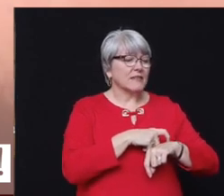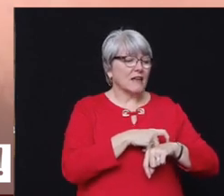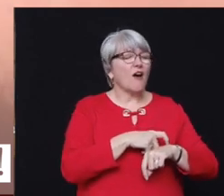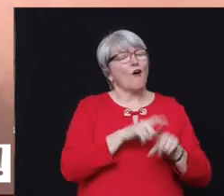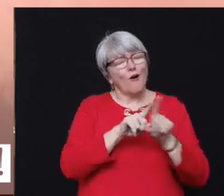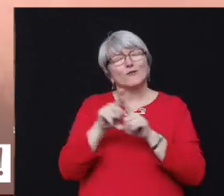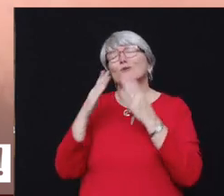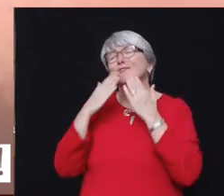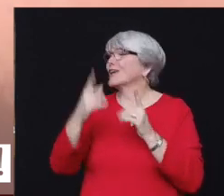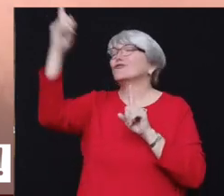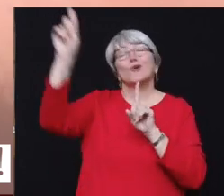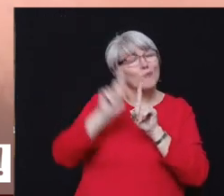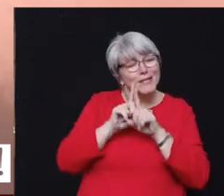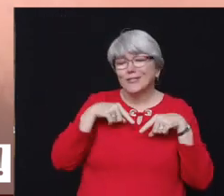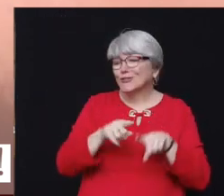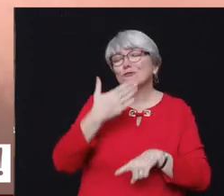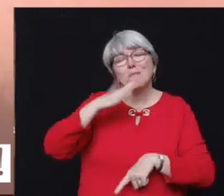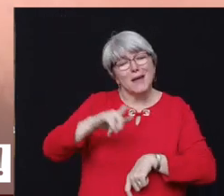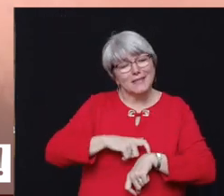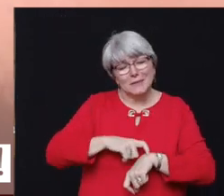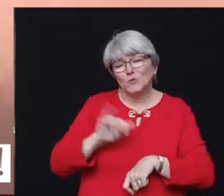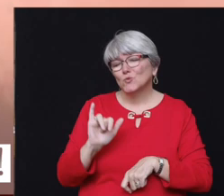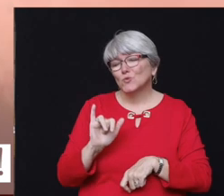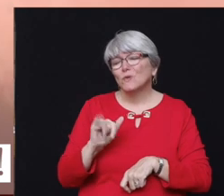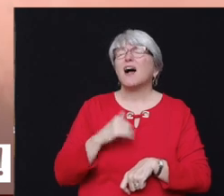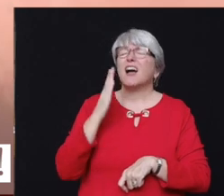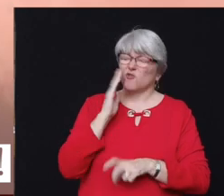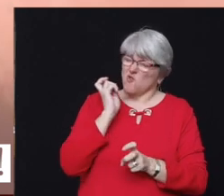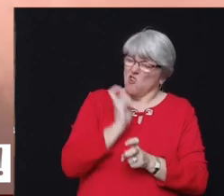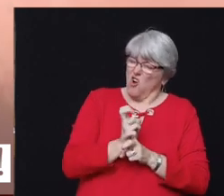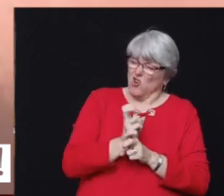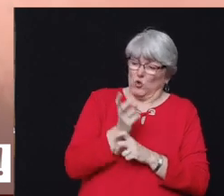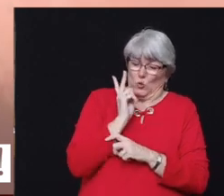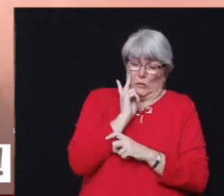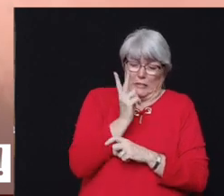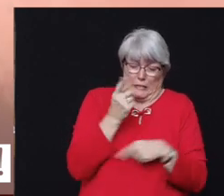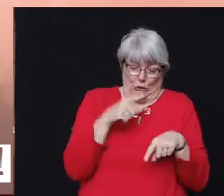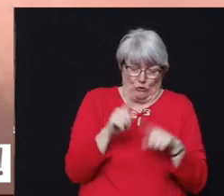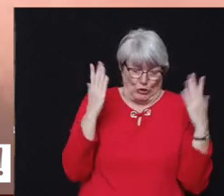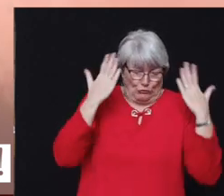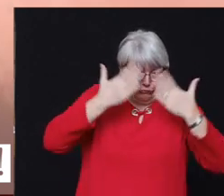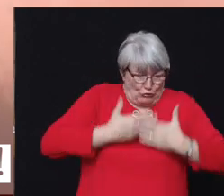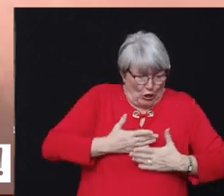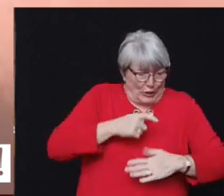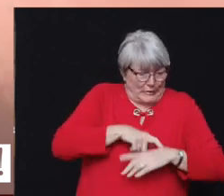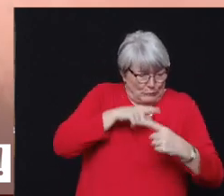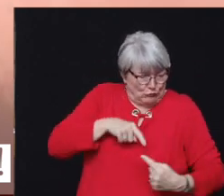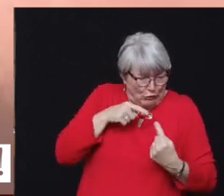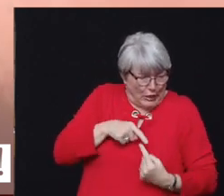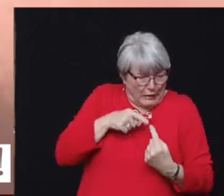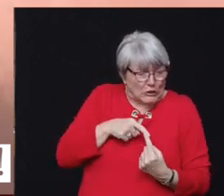but I also thank you that you're present in the bad times. I know it's a little bit harder to see through the darkest periods of our lives, but I pray